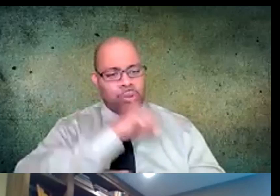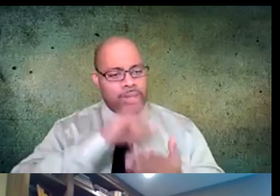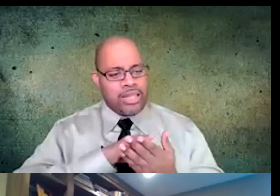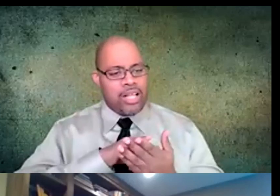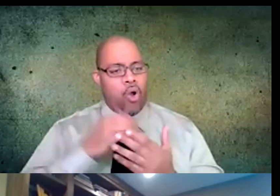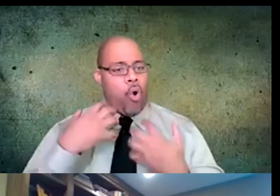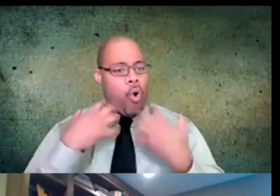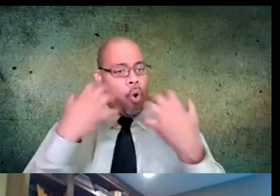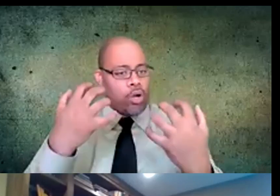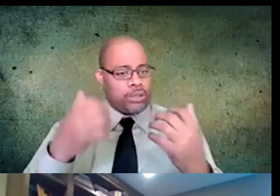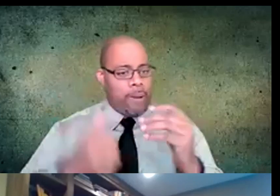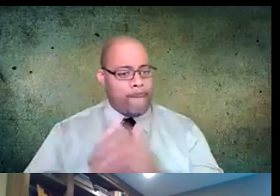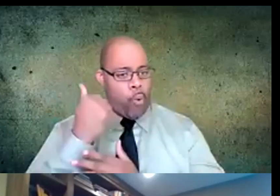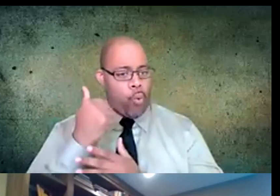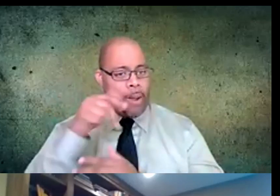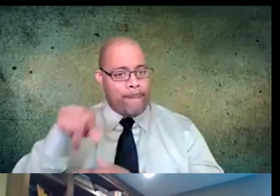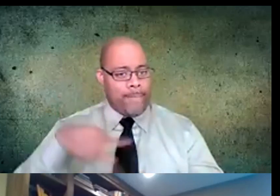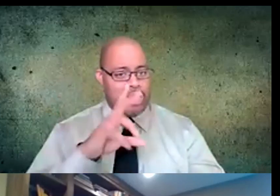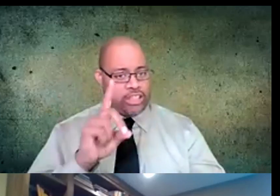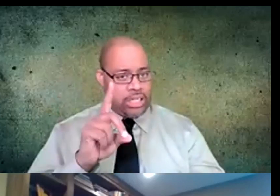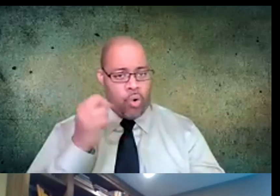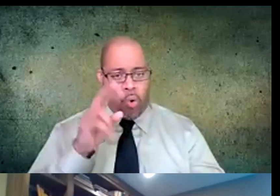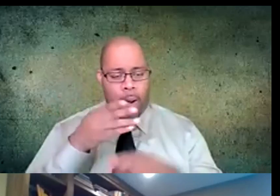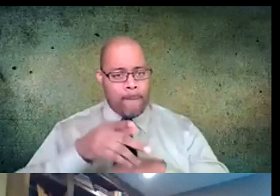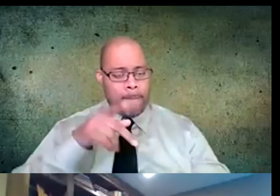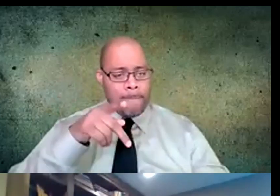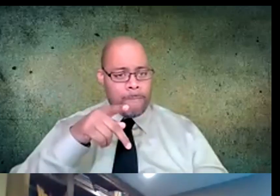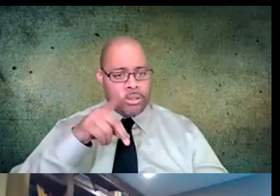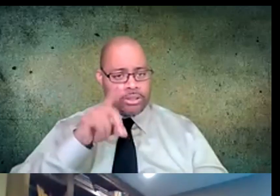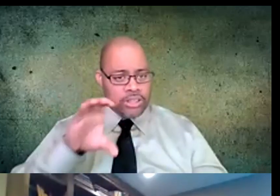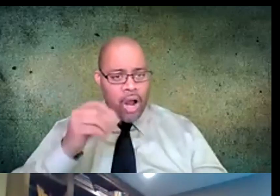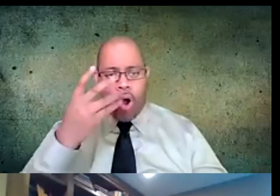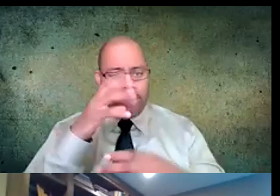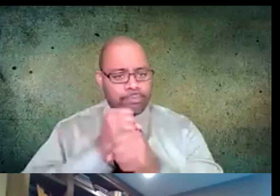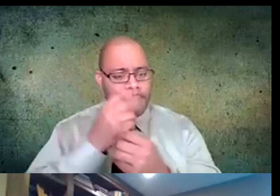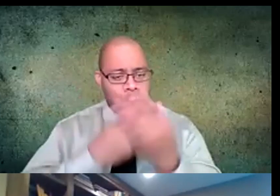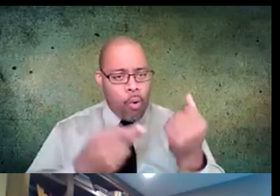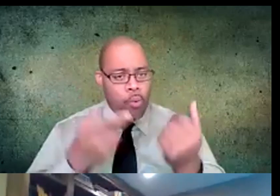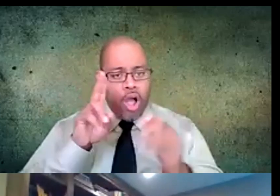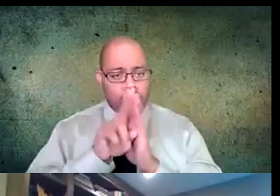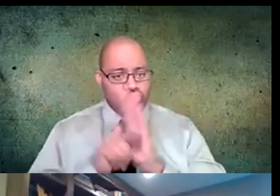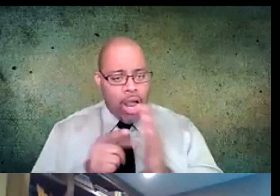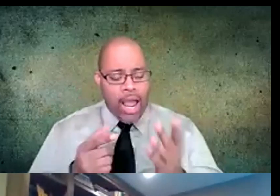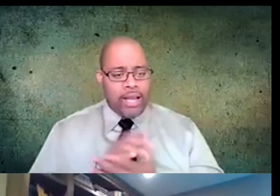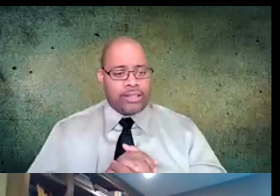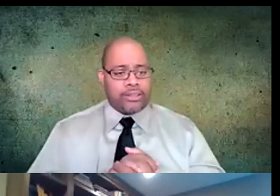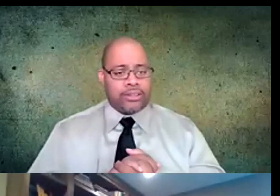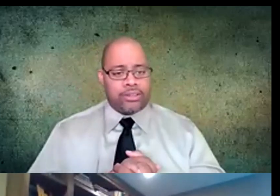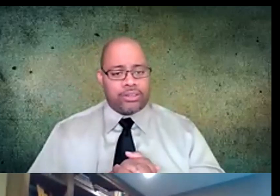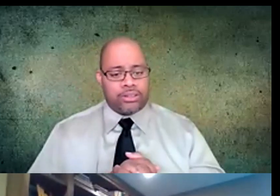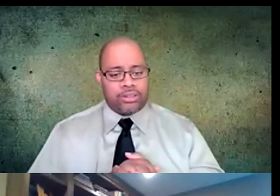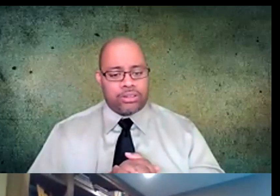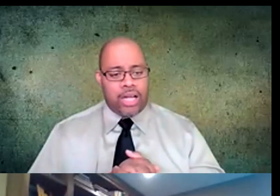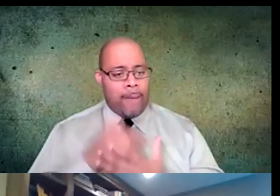audience are we mostly PhDs or postdocs or a combination of both, or undergraduates? Just make sure I'm